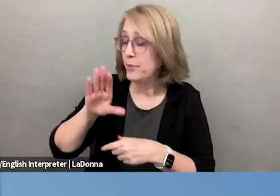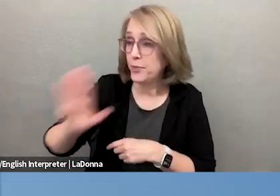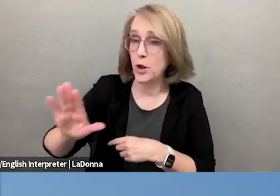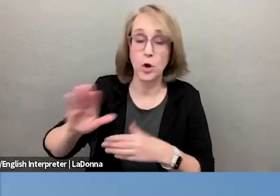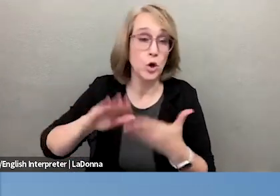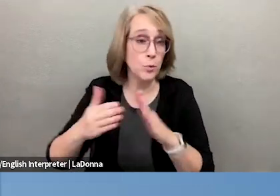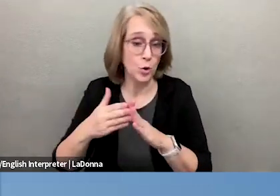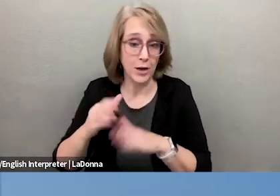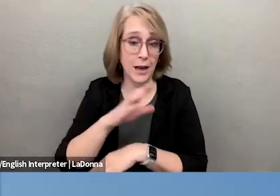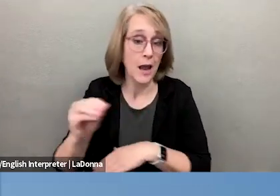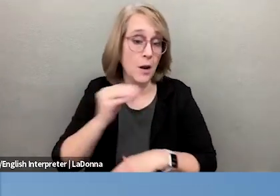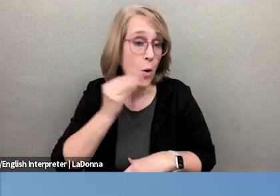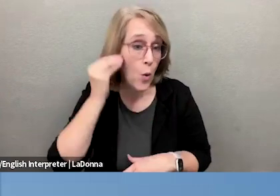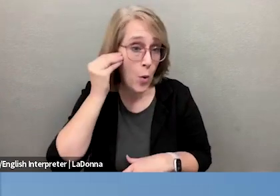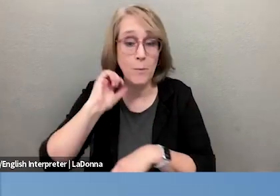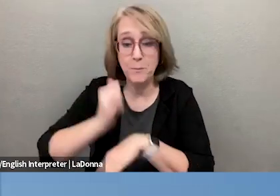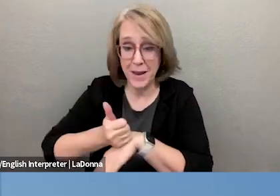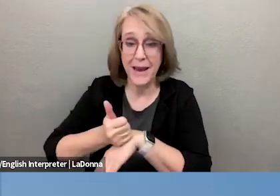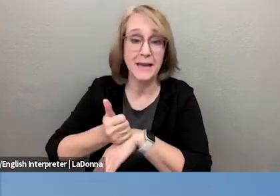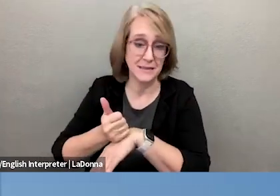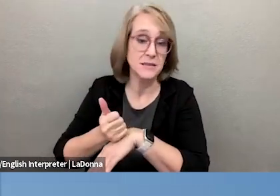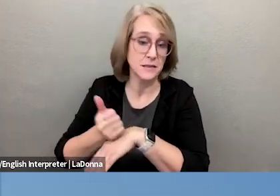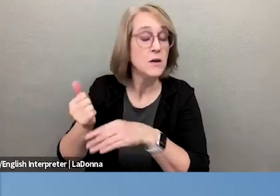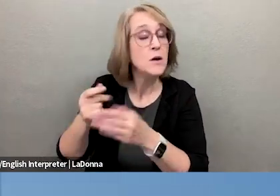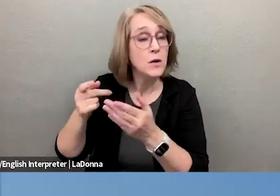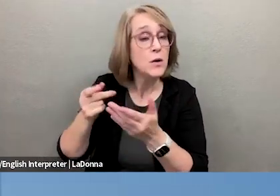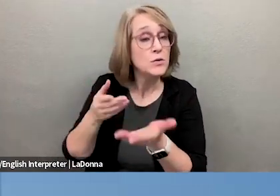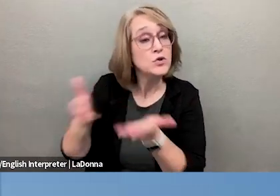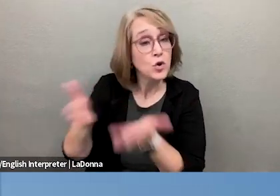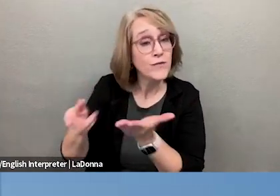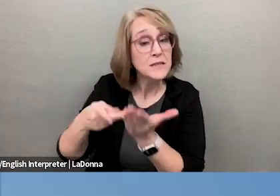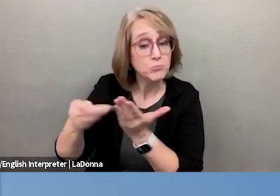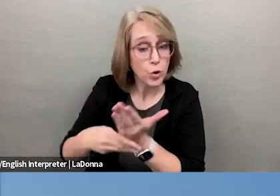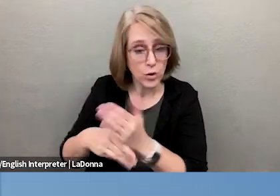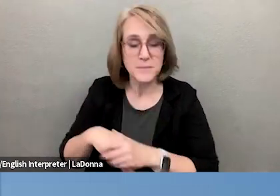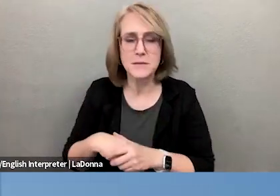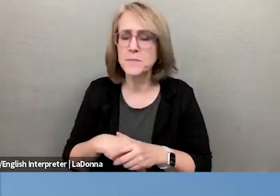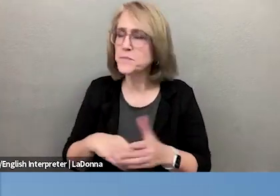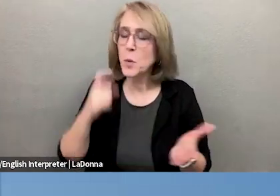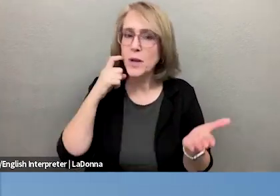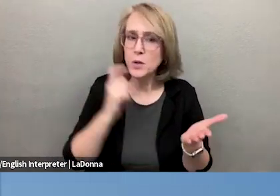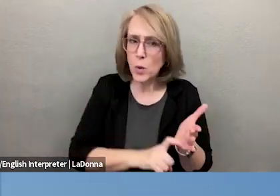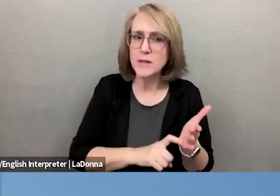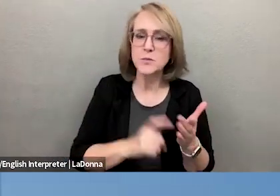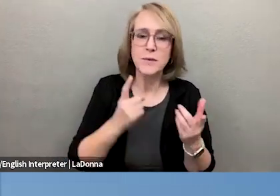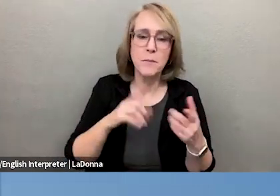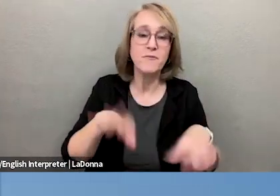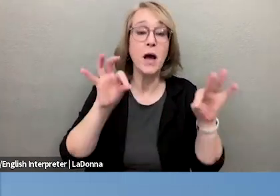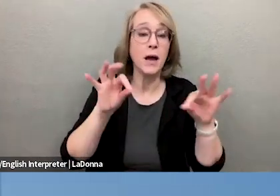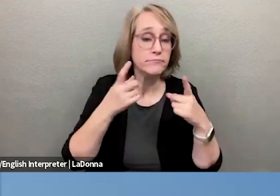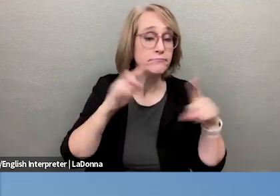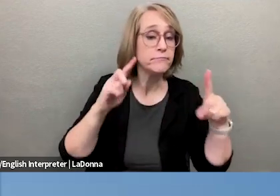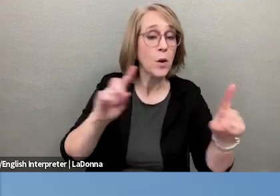lot of success when state advocates and people locally are asking their state to make